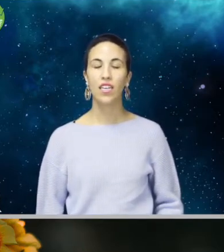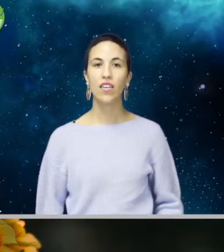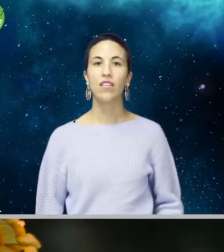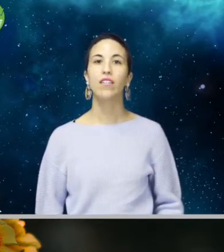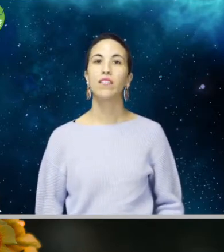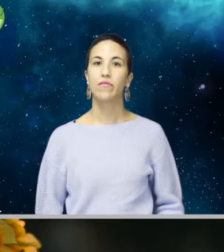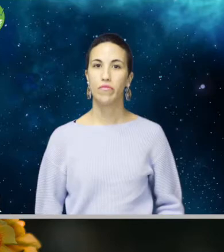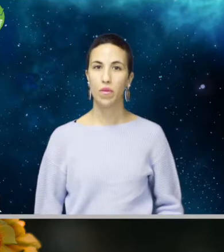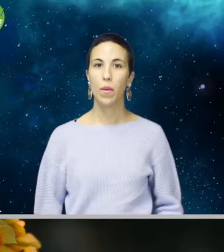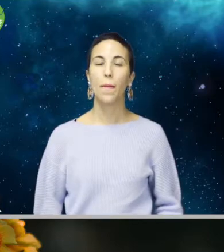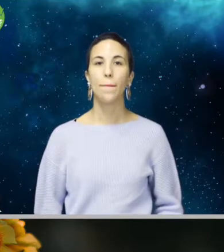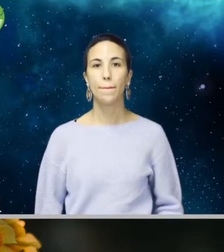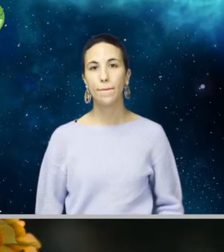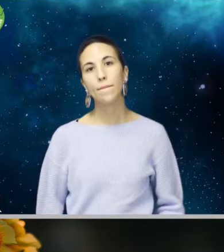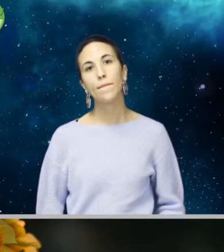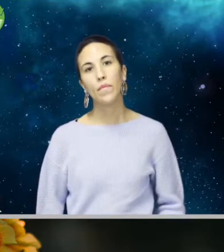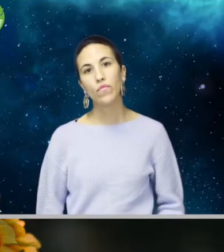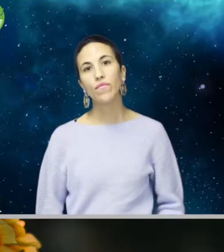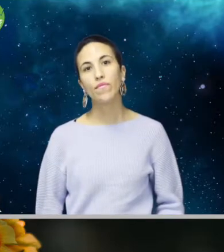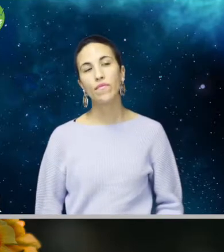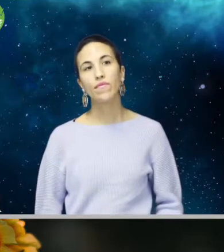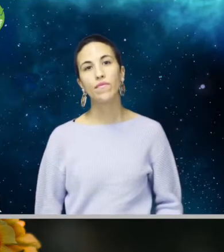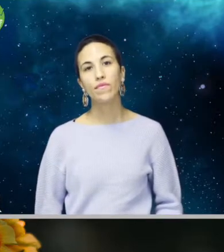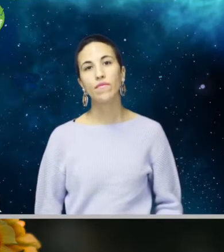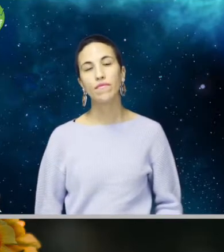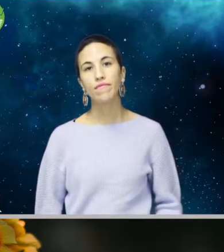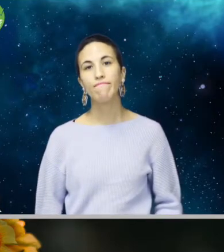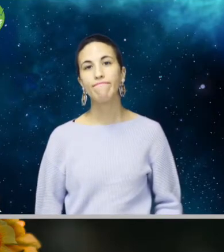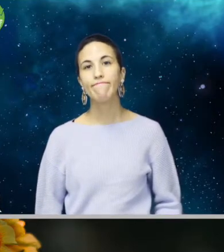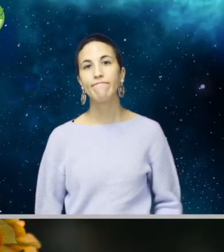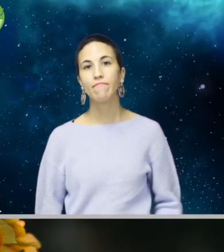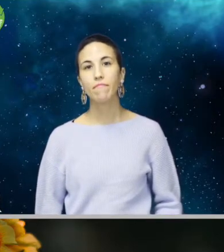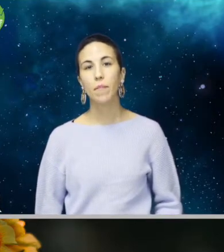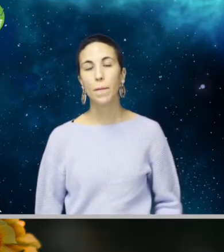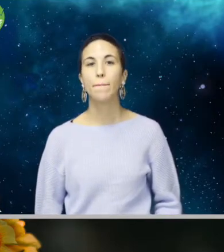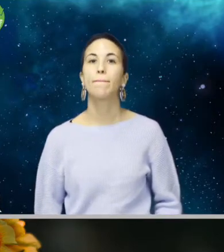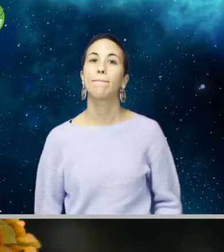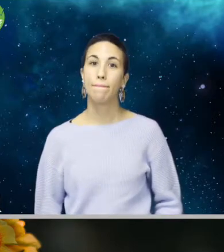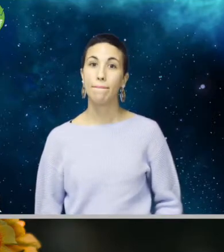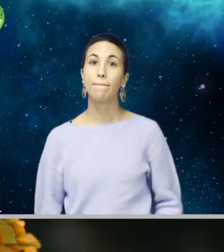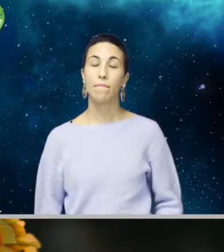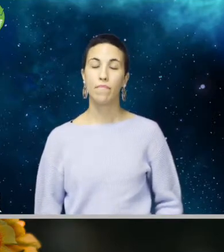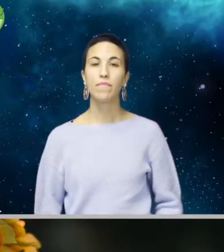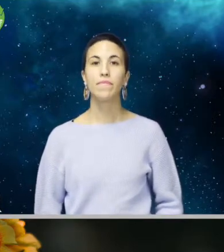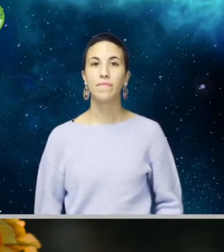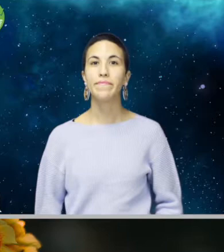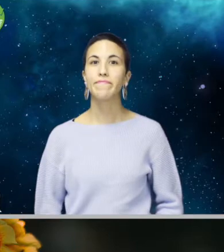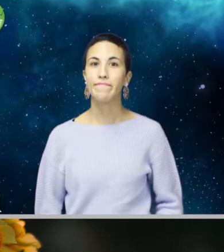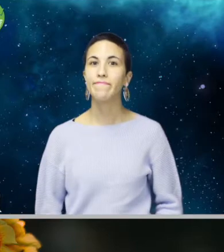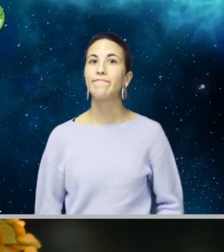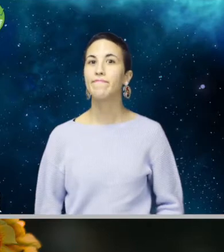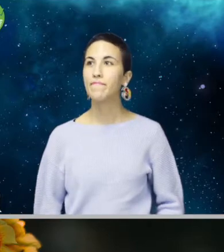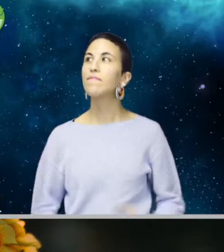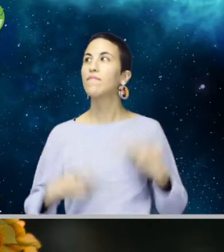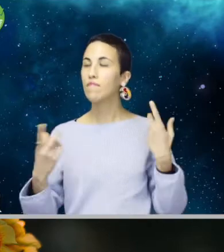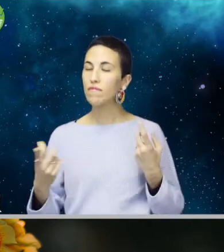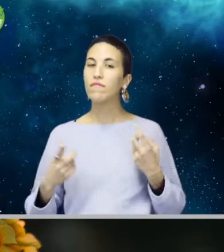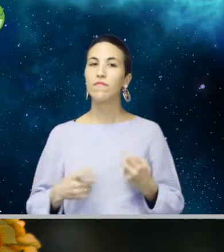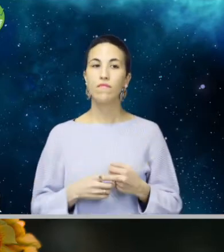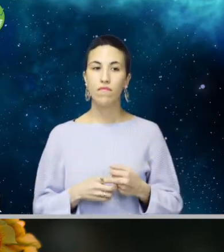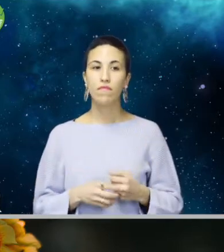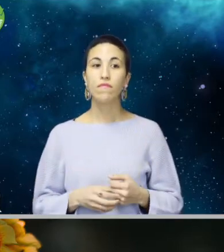step back. And you consider the abilities of others. Because the reason we do that is because